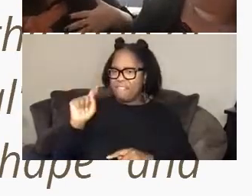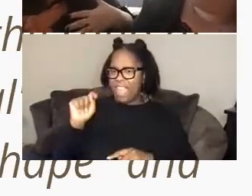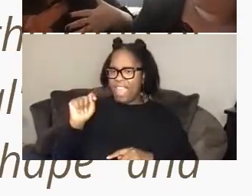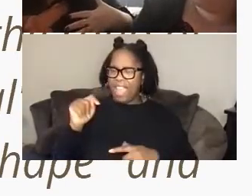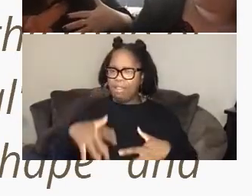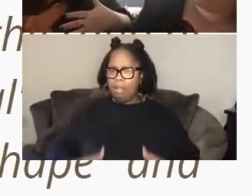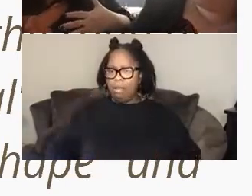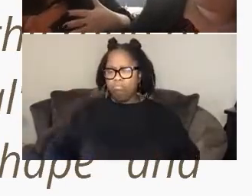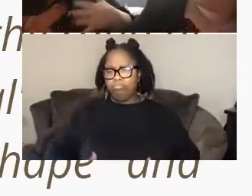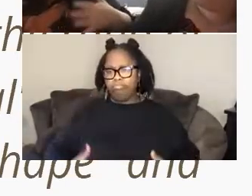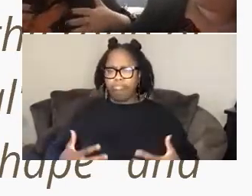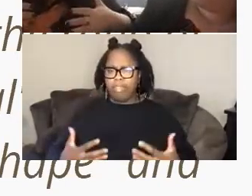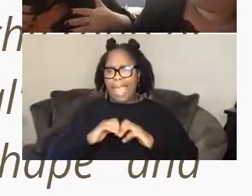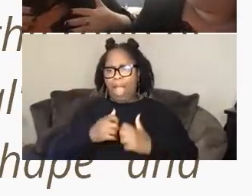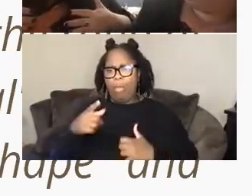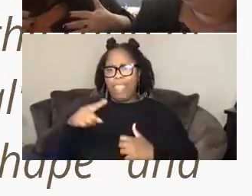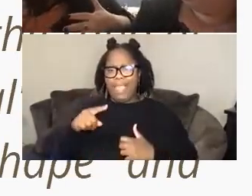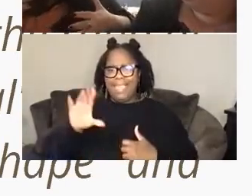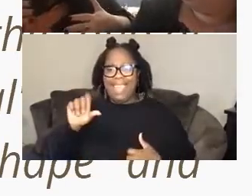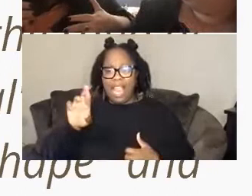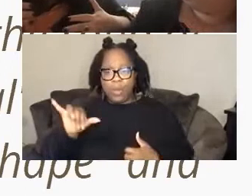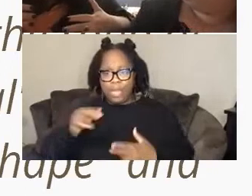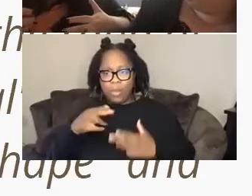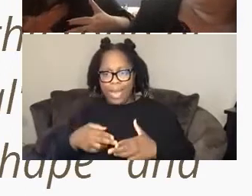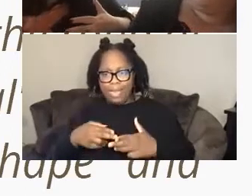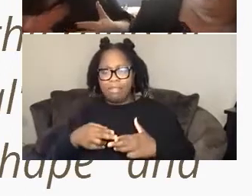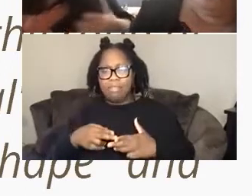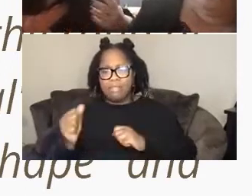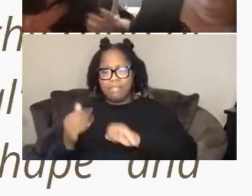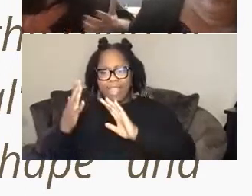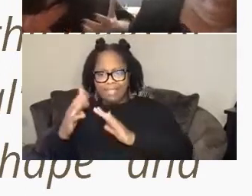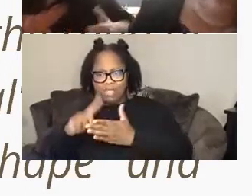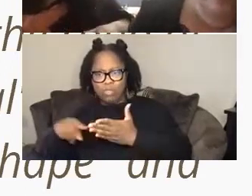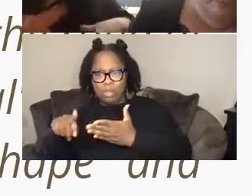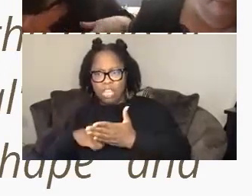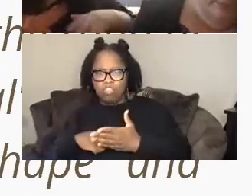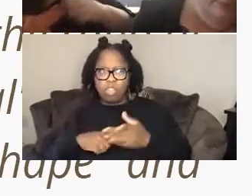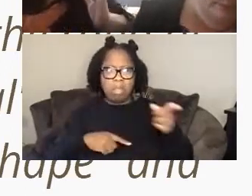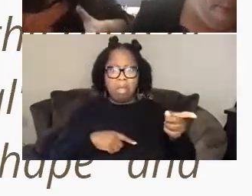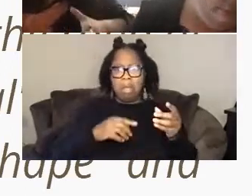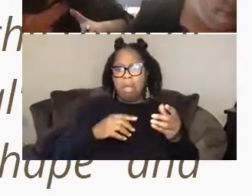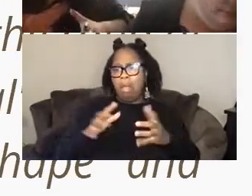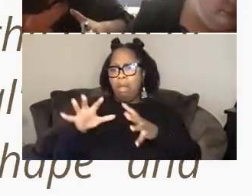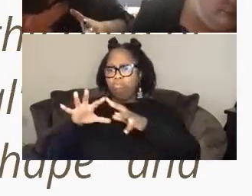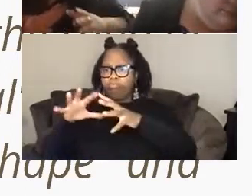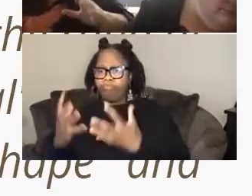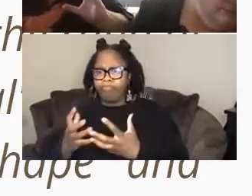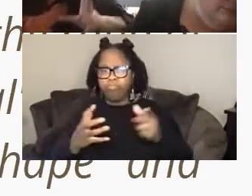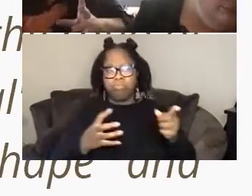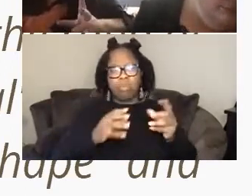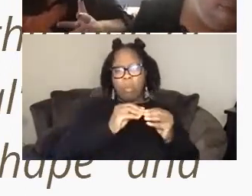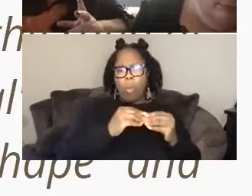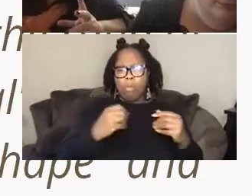weight would face discrimination, while someone of the same weight, because maybe they're more muscular or they're more of a sort